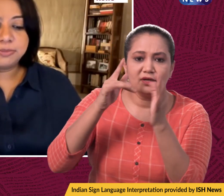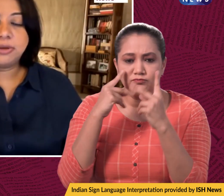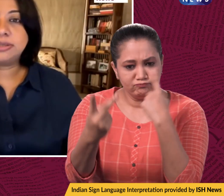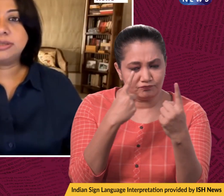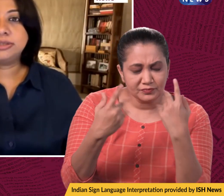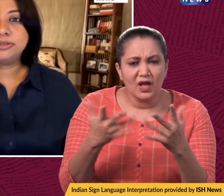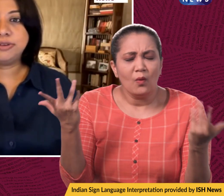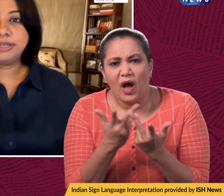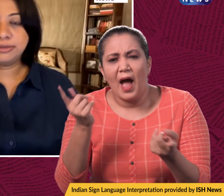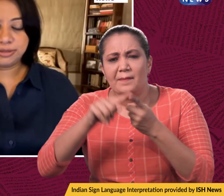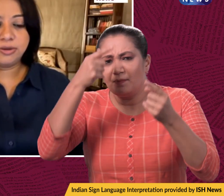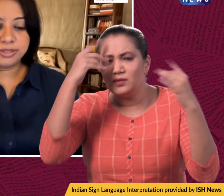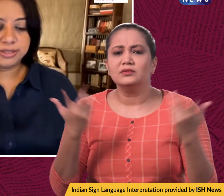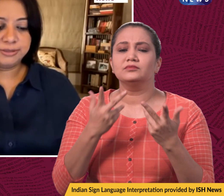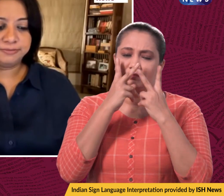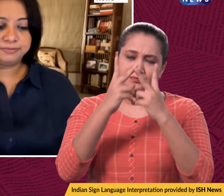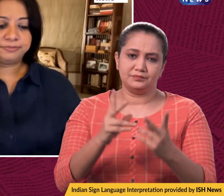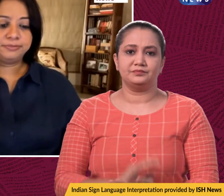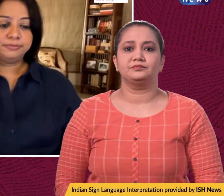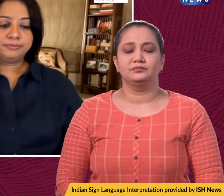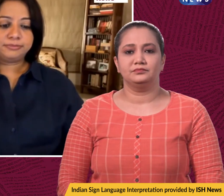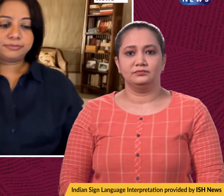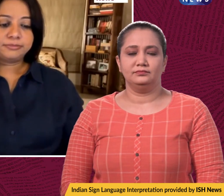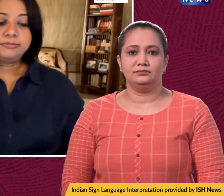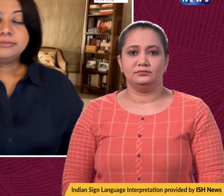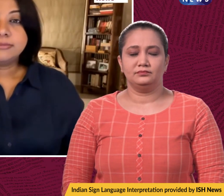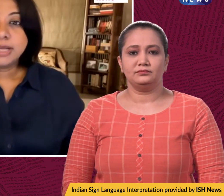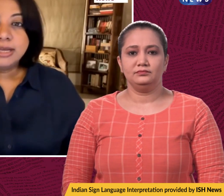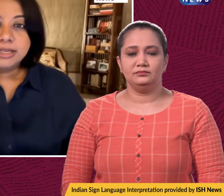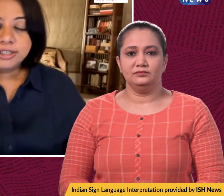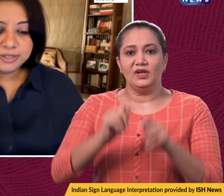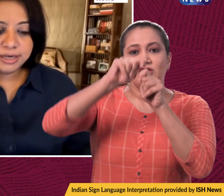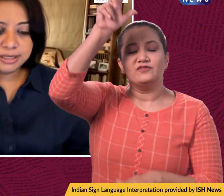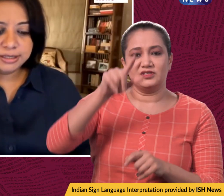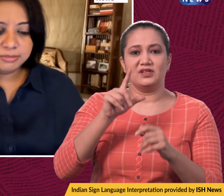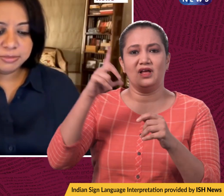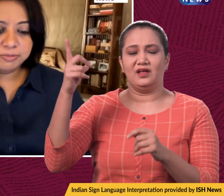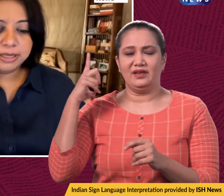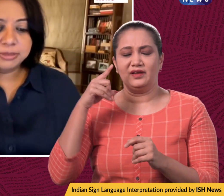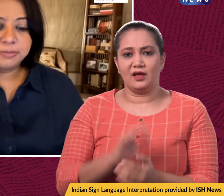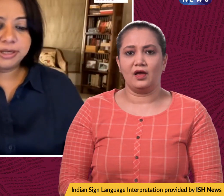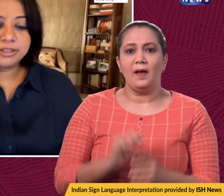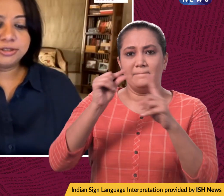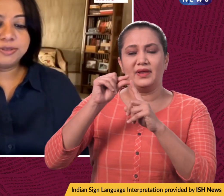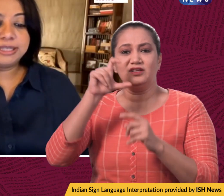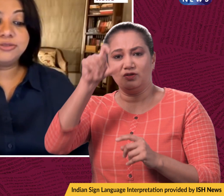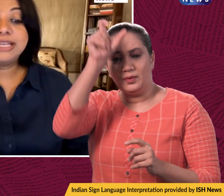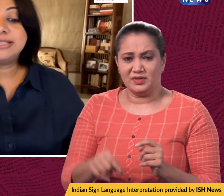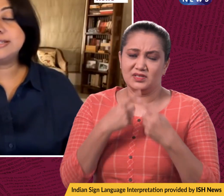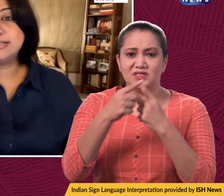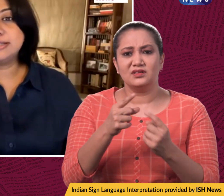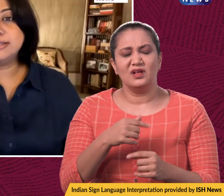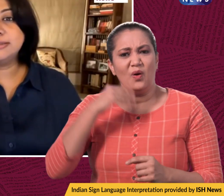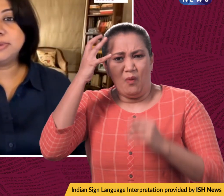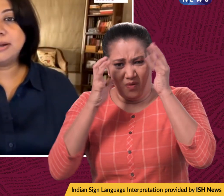the stampede spot to find out the causes. Shiv Sena leader and member of parliament Priyanka Chaturvedi has